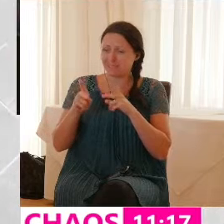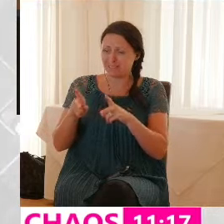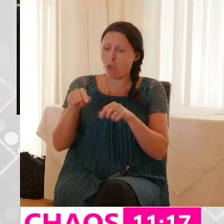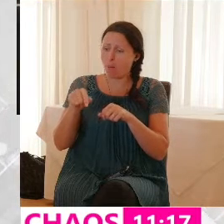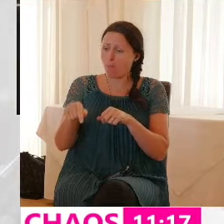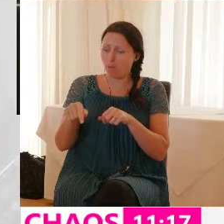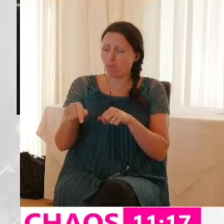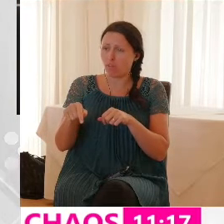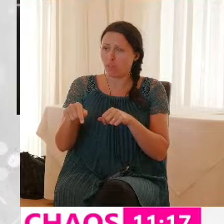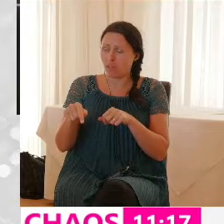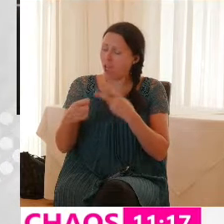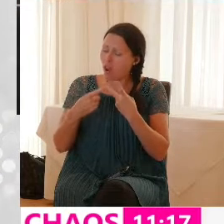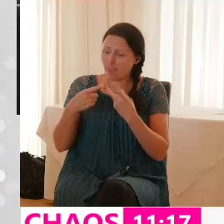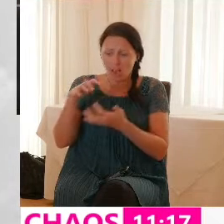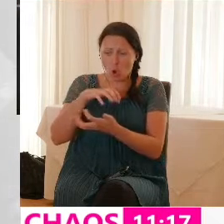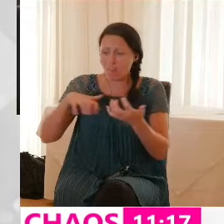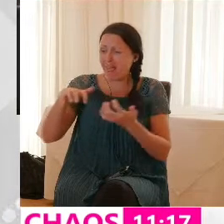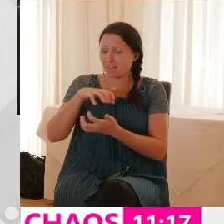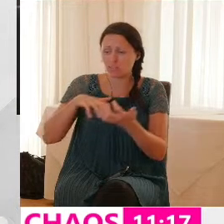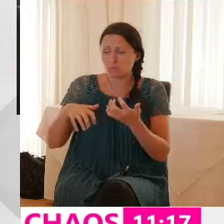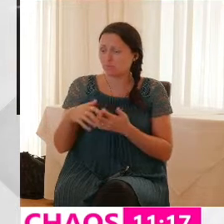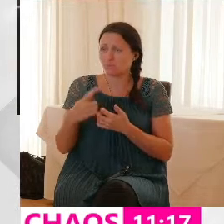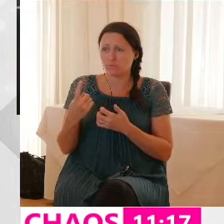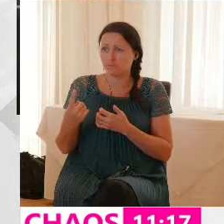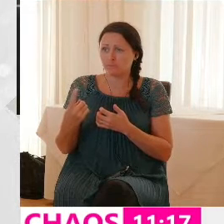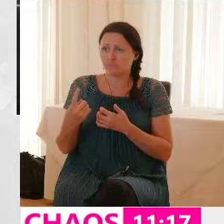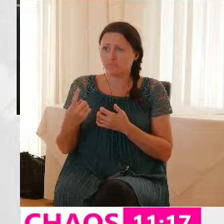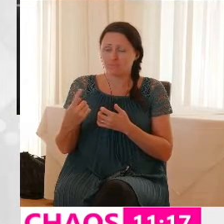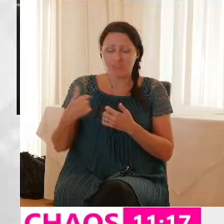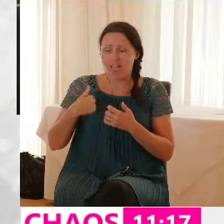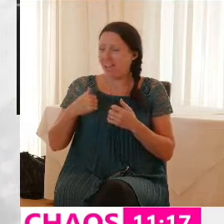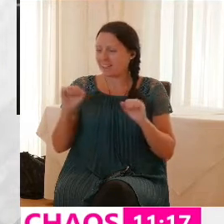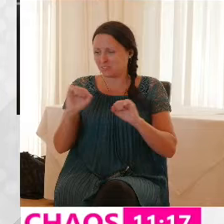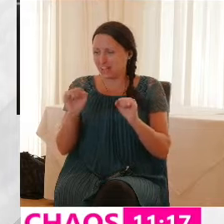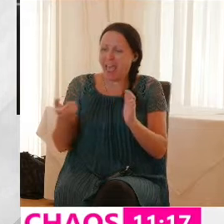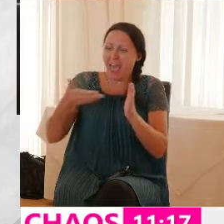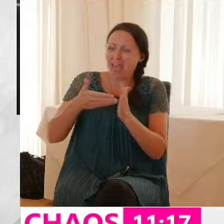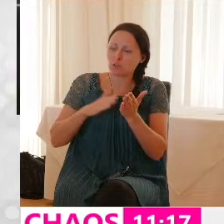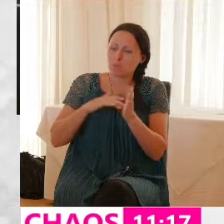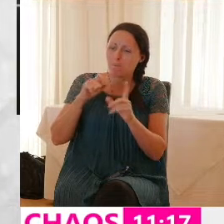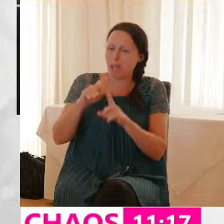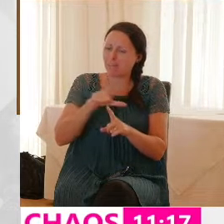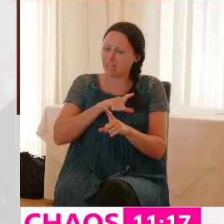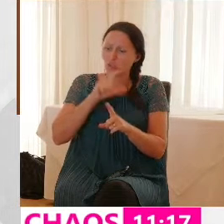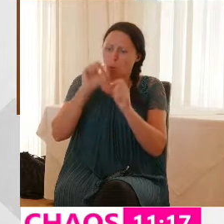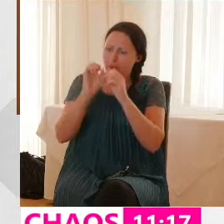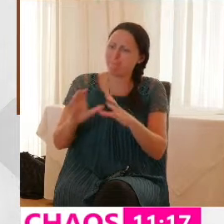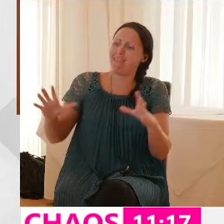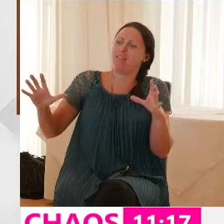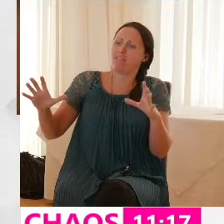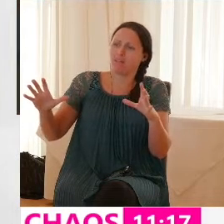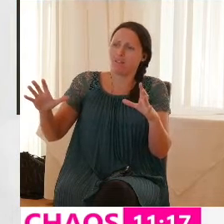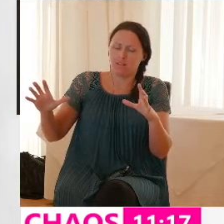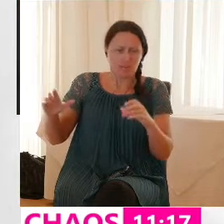itself is another complex system. So we have got another complex system I didn't map because it would be much bigger, another complex system there,